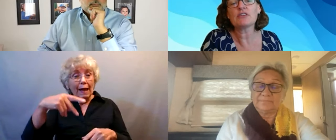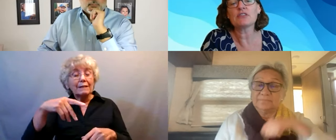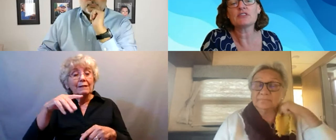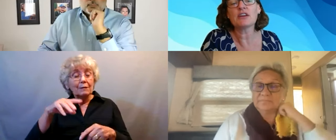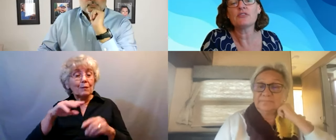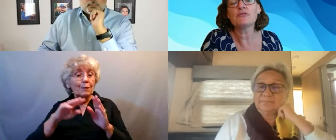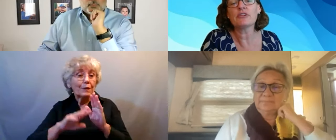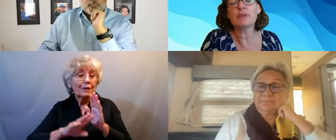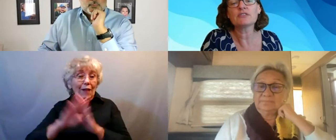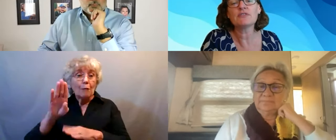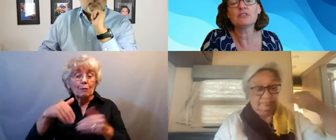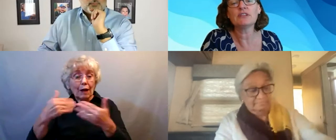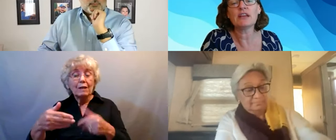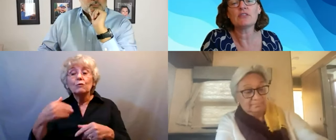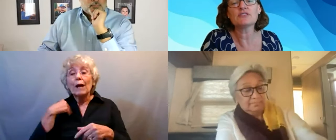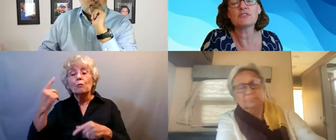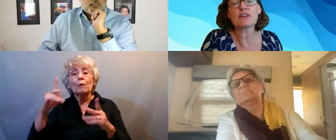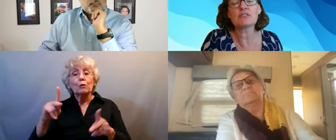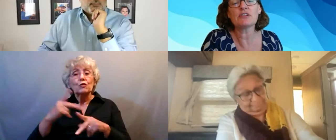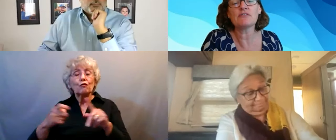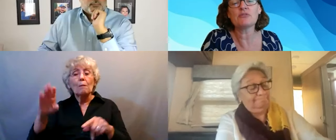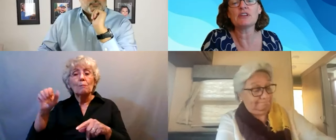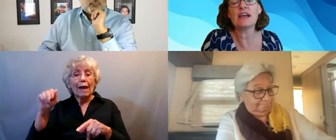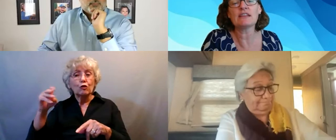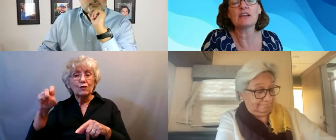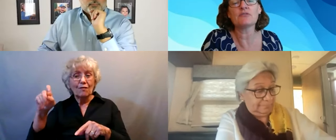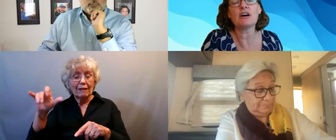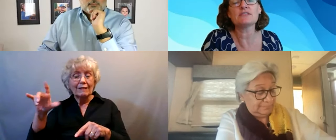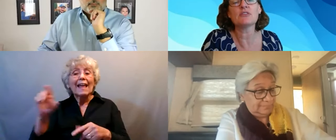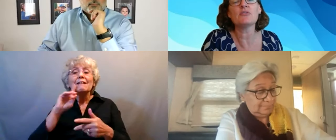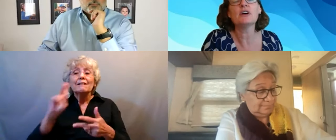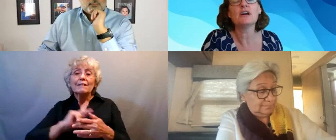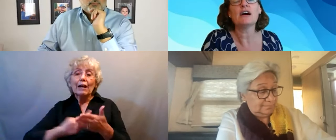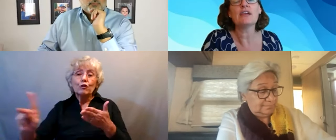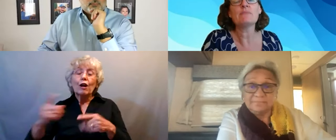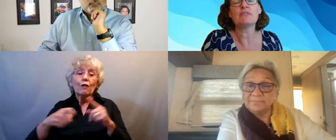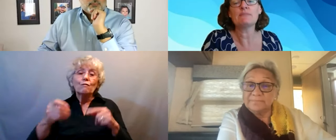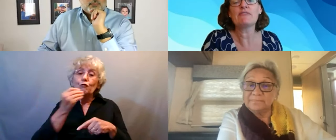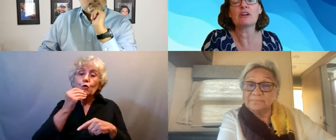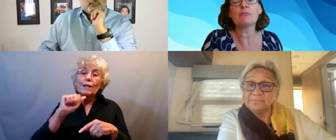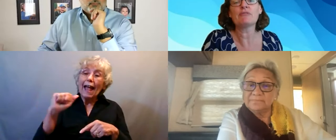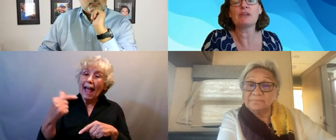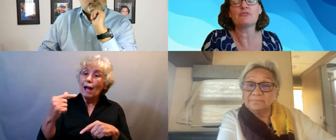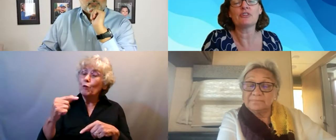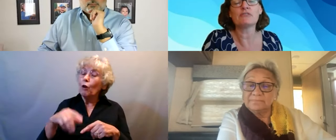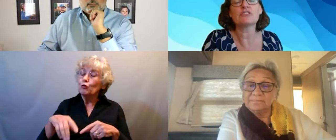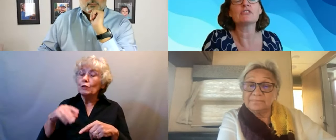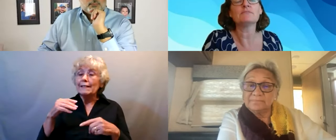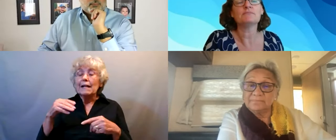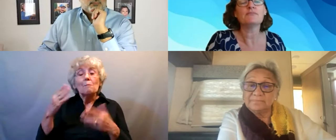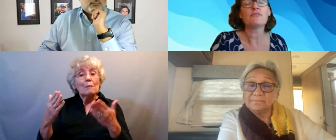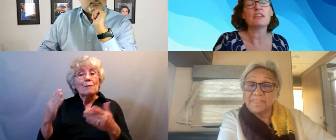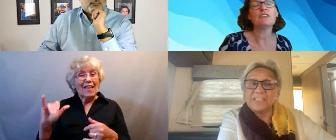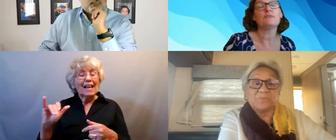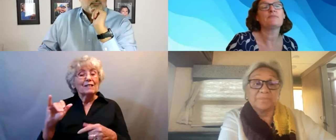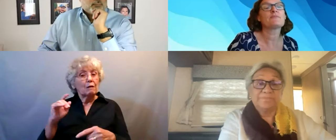with Senator Hurtado from Bakersfield and also the Secretary of Food and Ag, Karen Ross. So that may very well be ripe for a return.